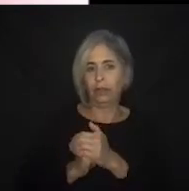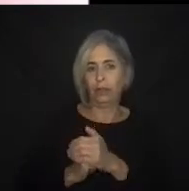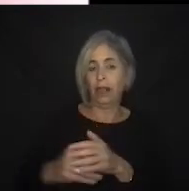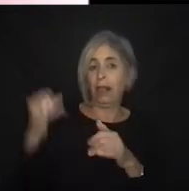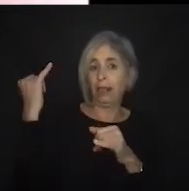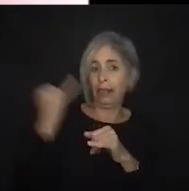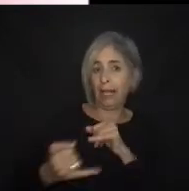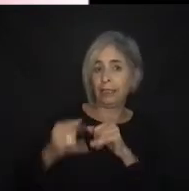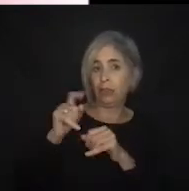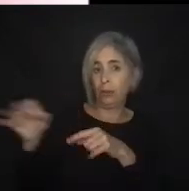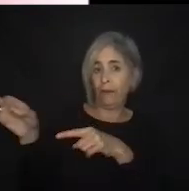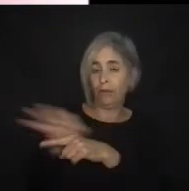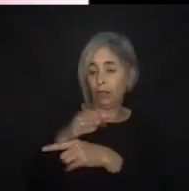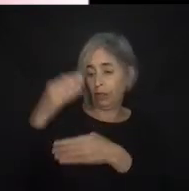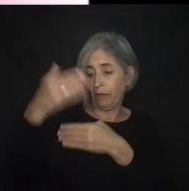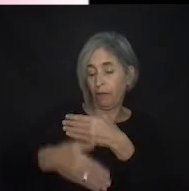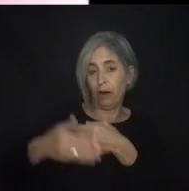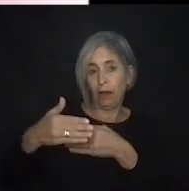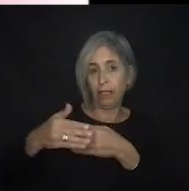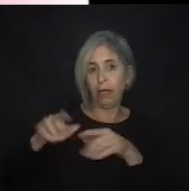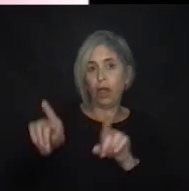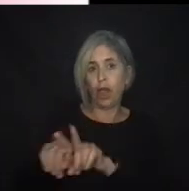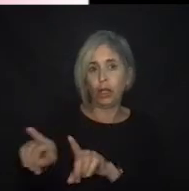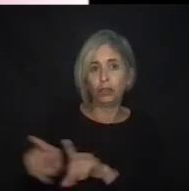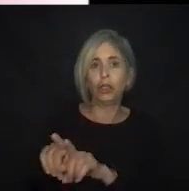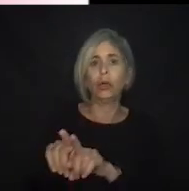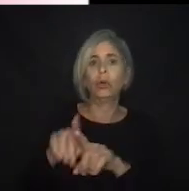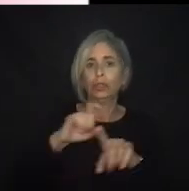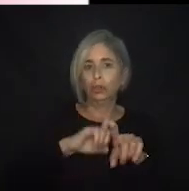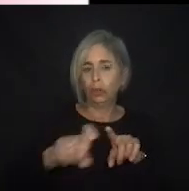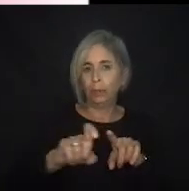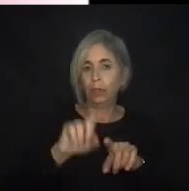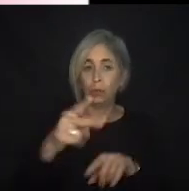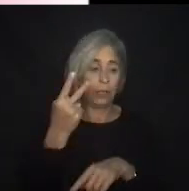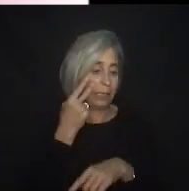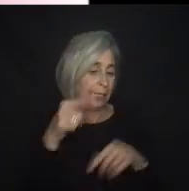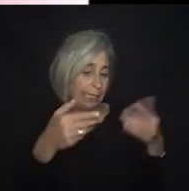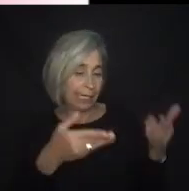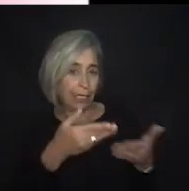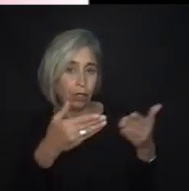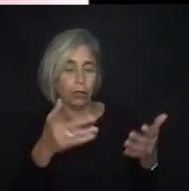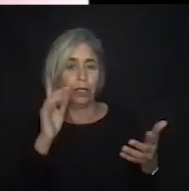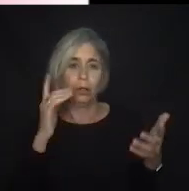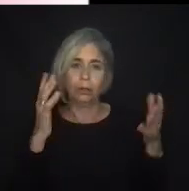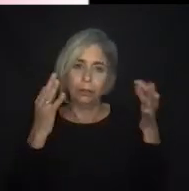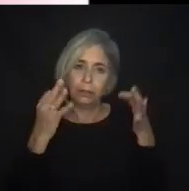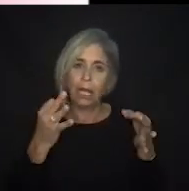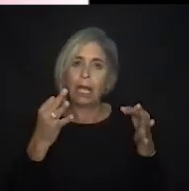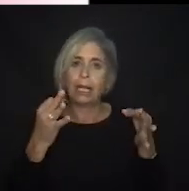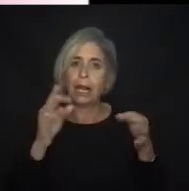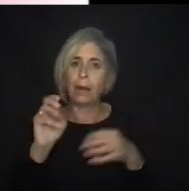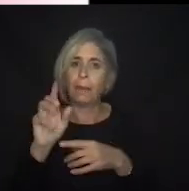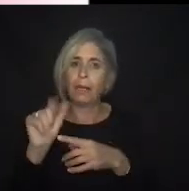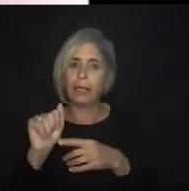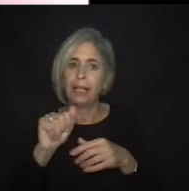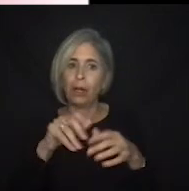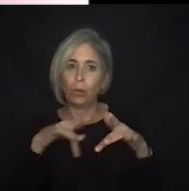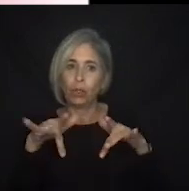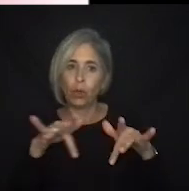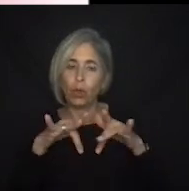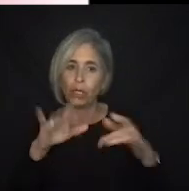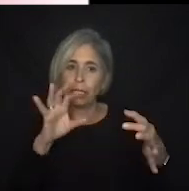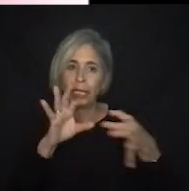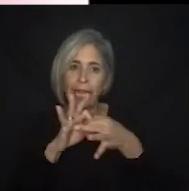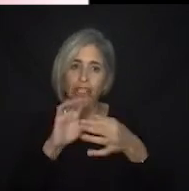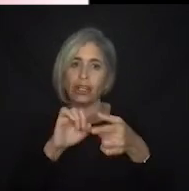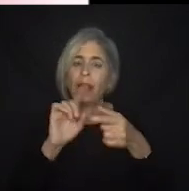a function in the front end that will end streaming. So as you can see here, it's just going to terminate our media recorder connection and then